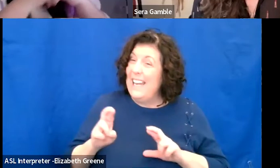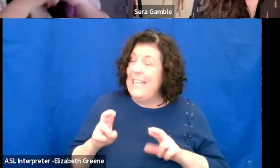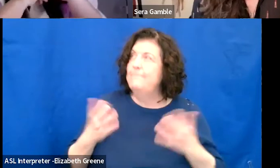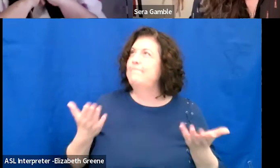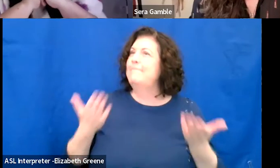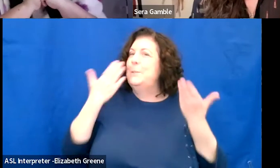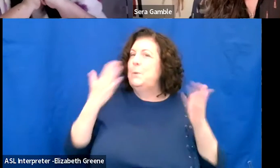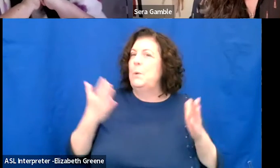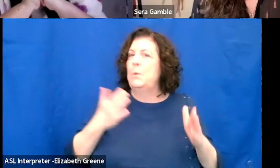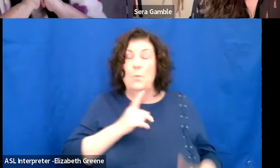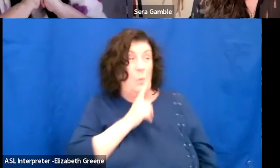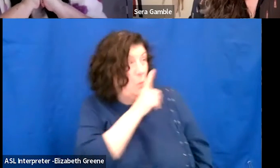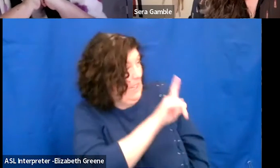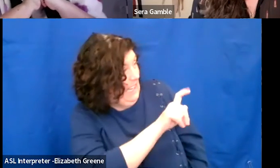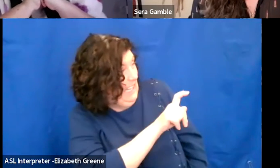You know what I do?